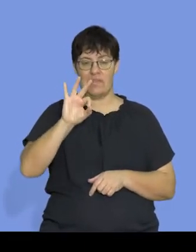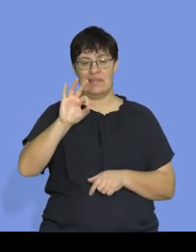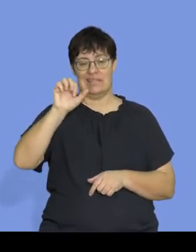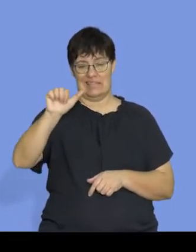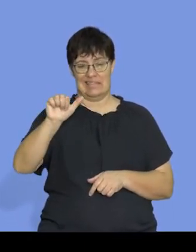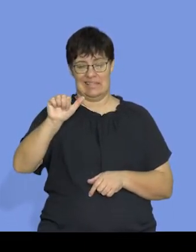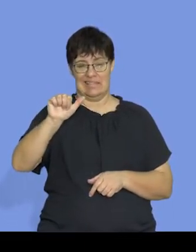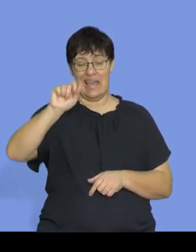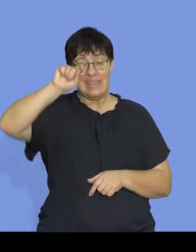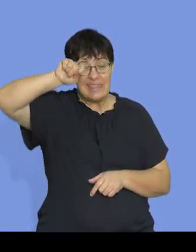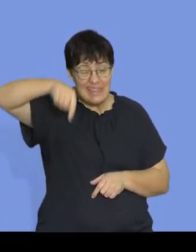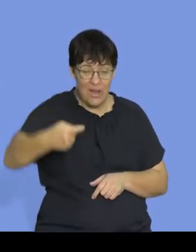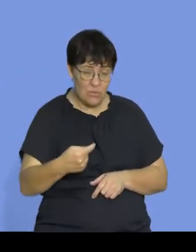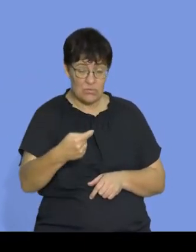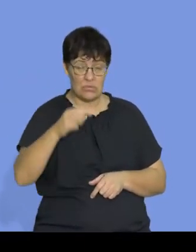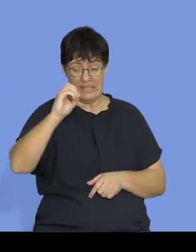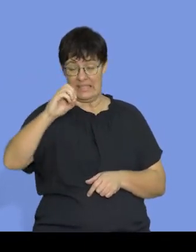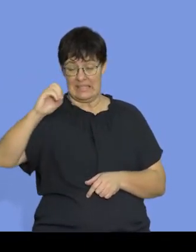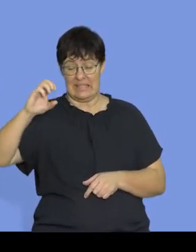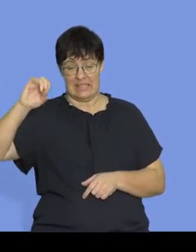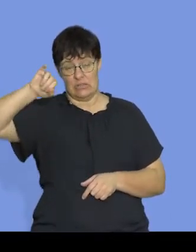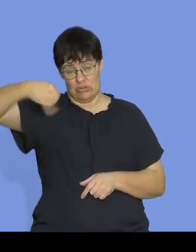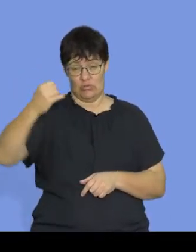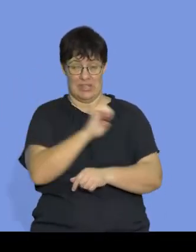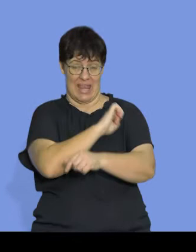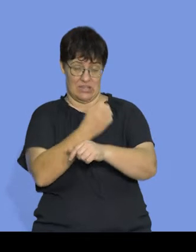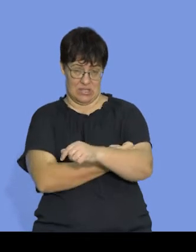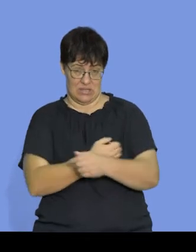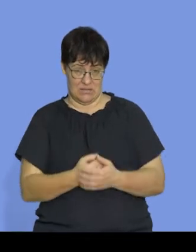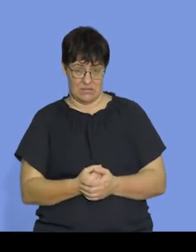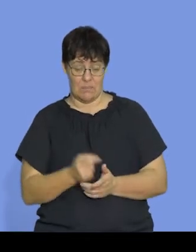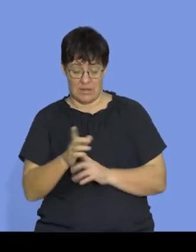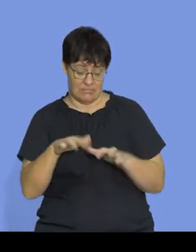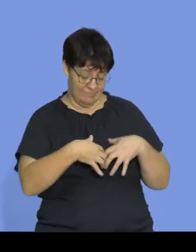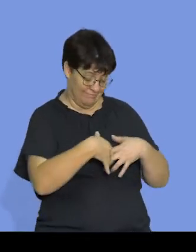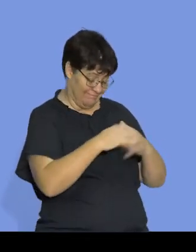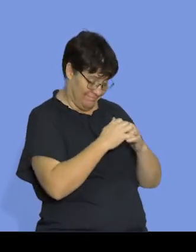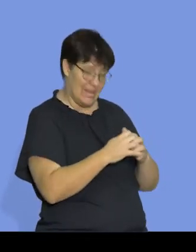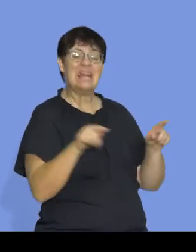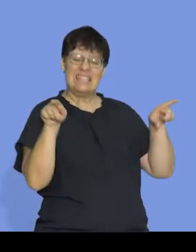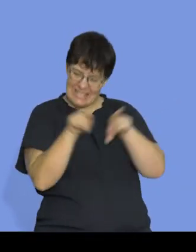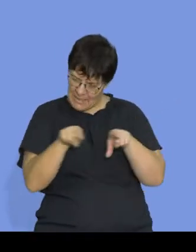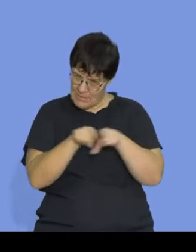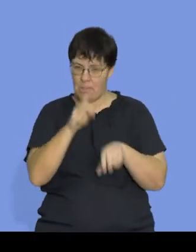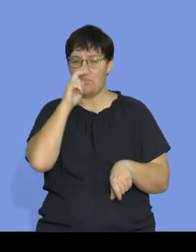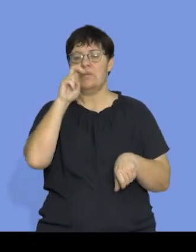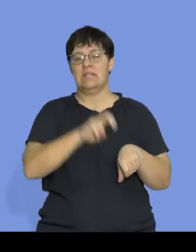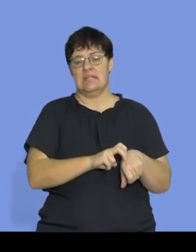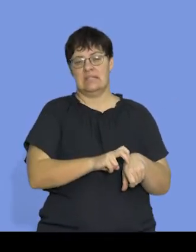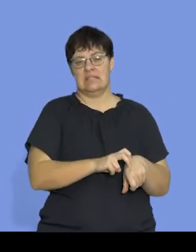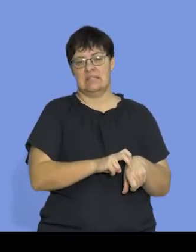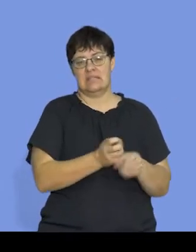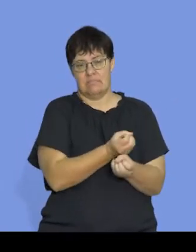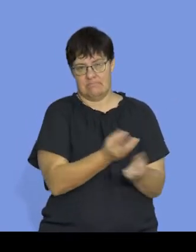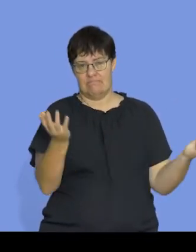436,000 joules of energy. Similarly, when the same bond is formed, this is the same amount of energy that is actually